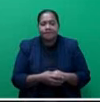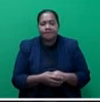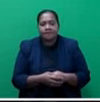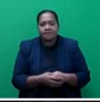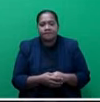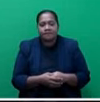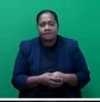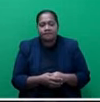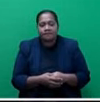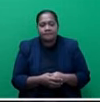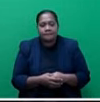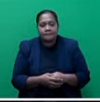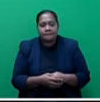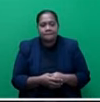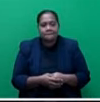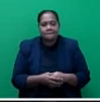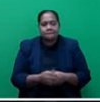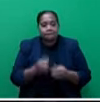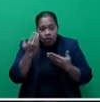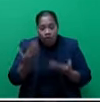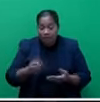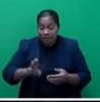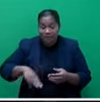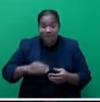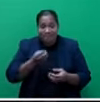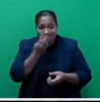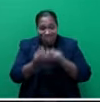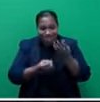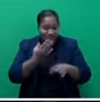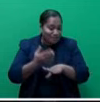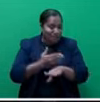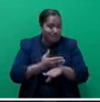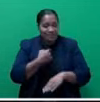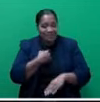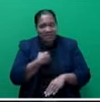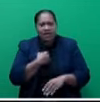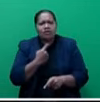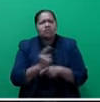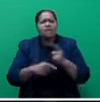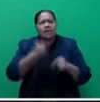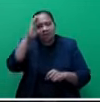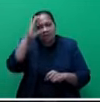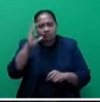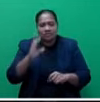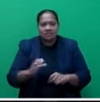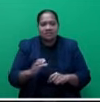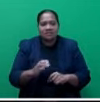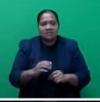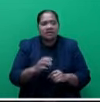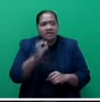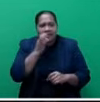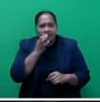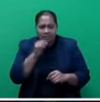Honourable member who spoke before me actually talked about the countries and a little bit of research.